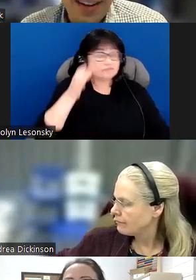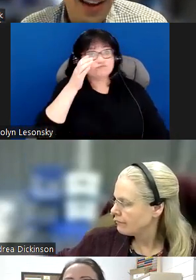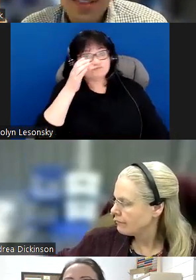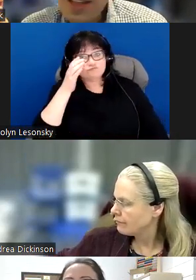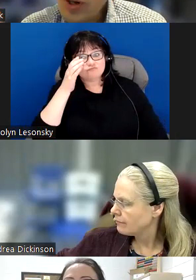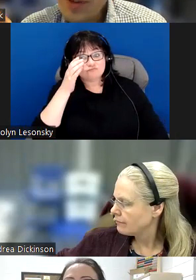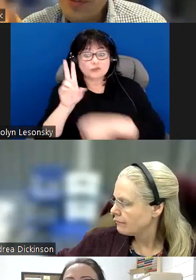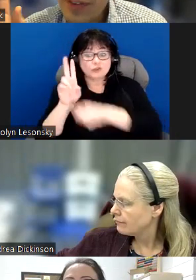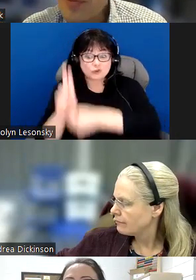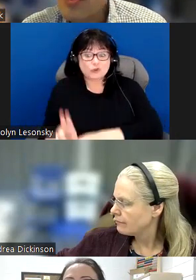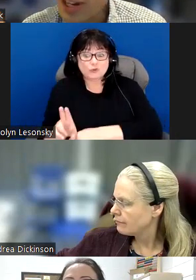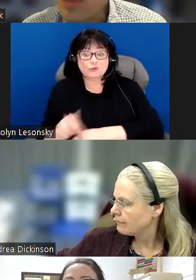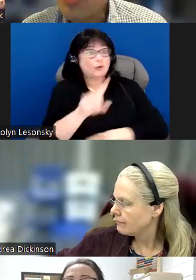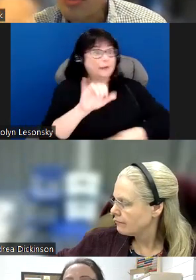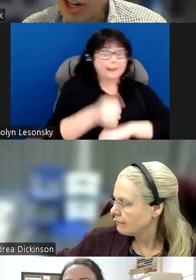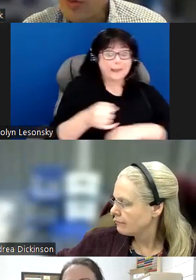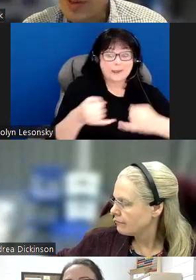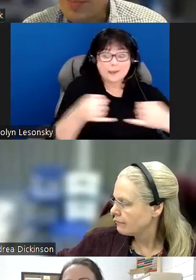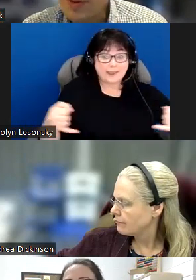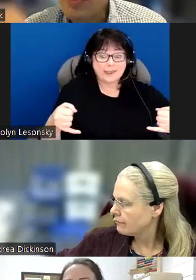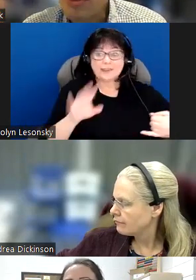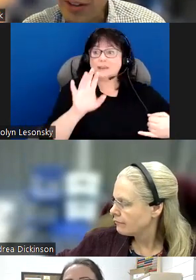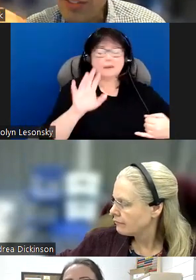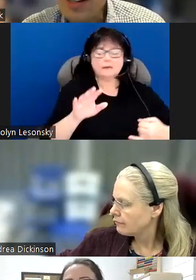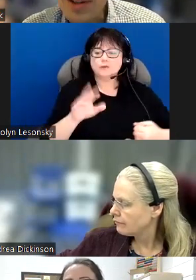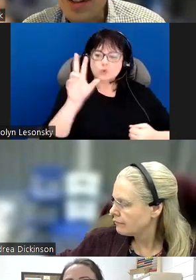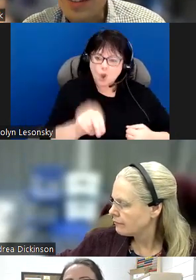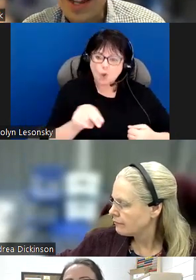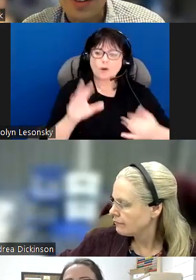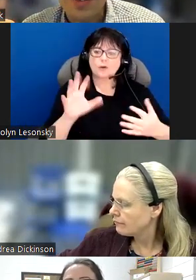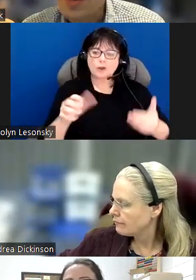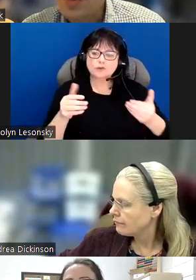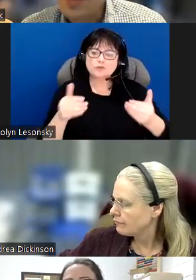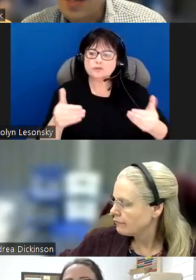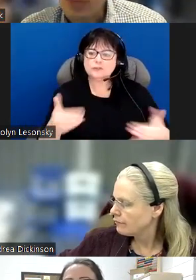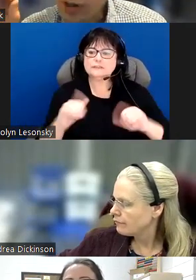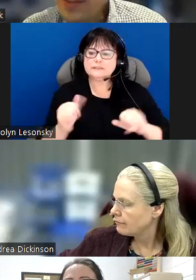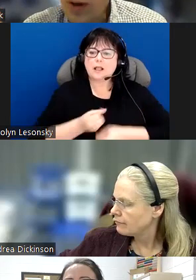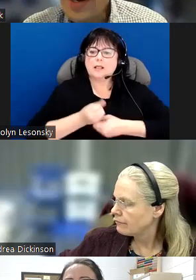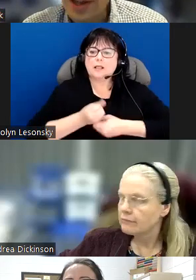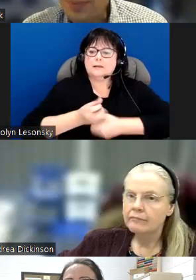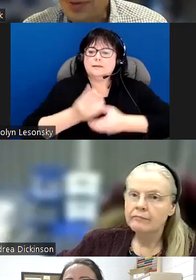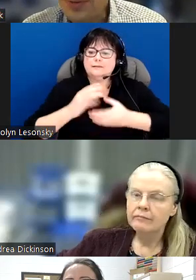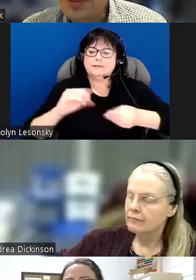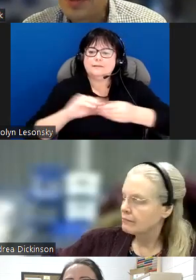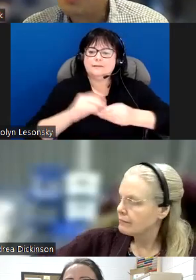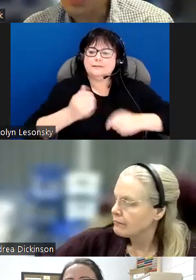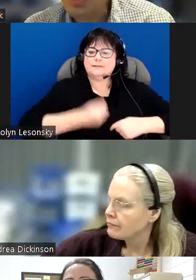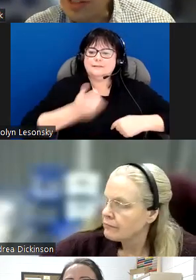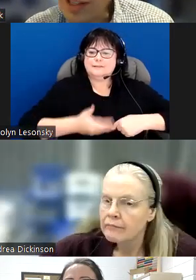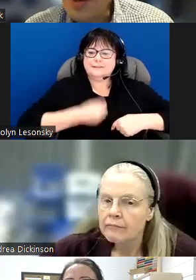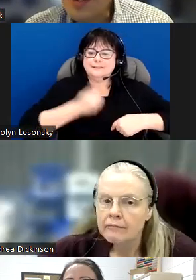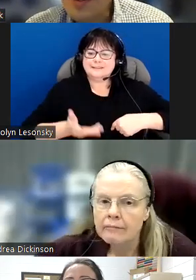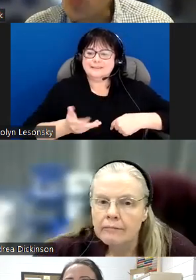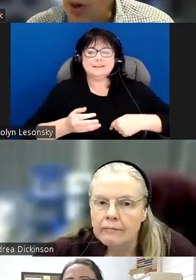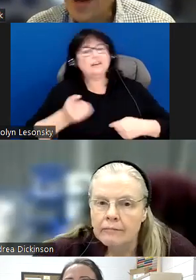And again, I think one of my favorite sentiments to share with people when I'm trying to set a limit like that is, I really want to help you, but